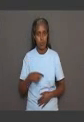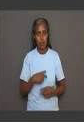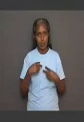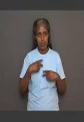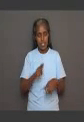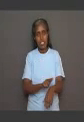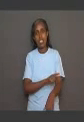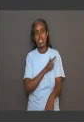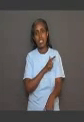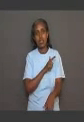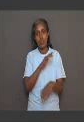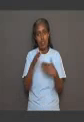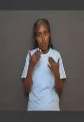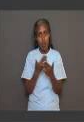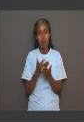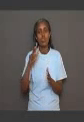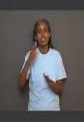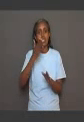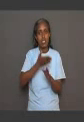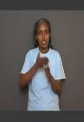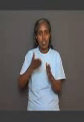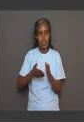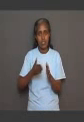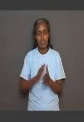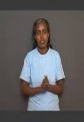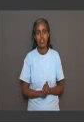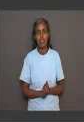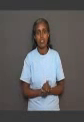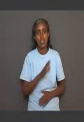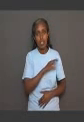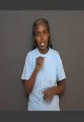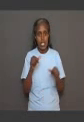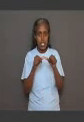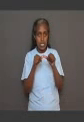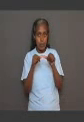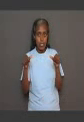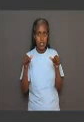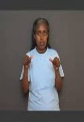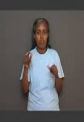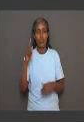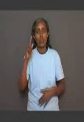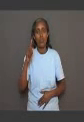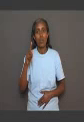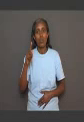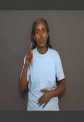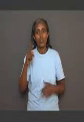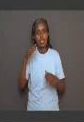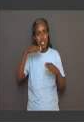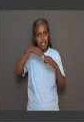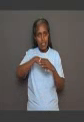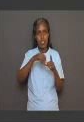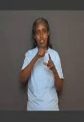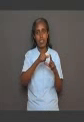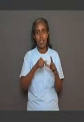Now that we have the length of all three sides and the measure of one of